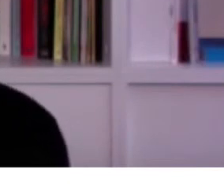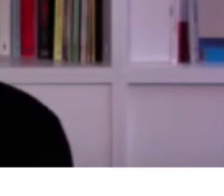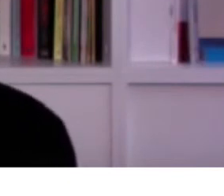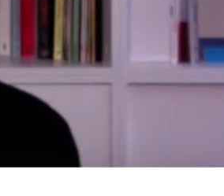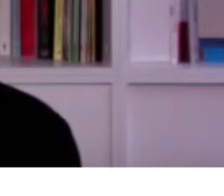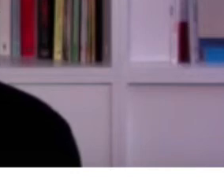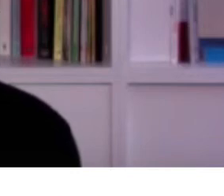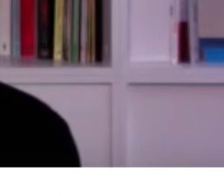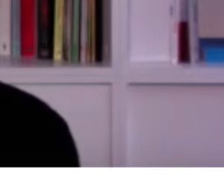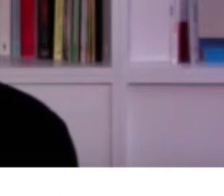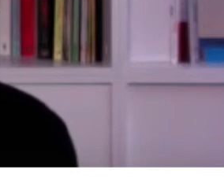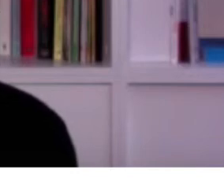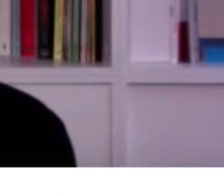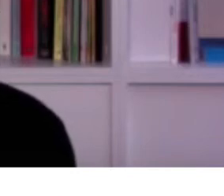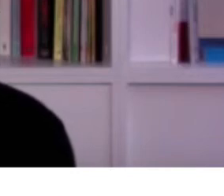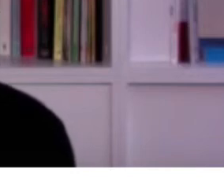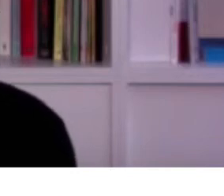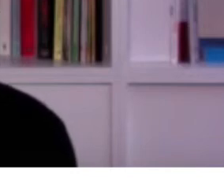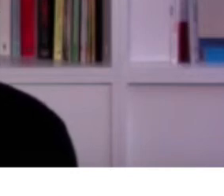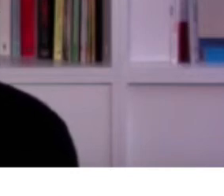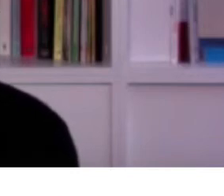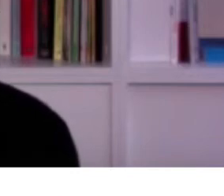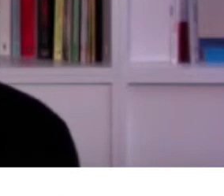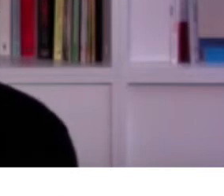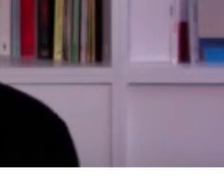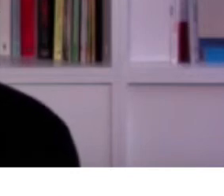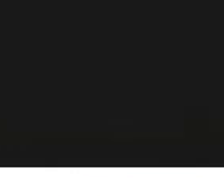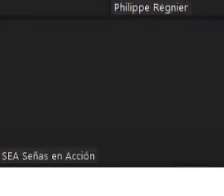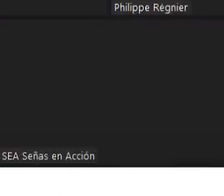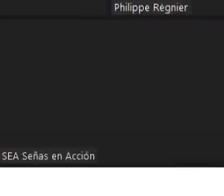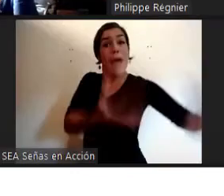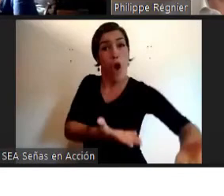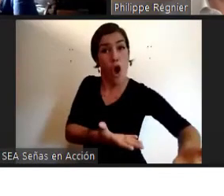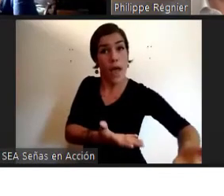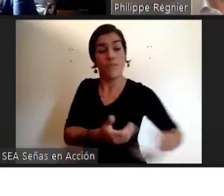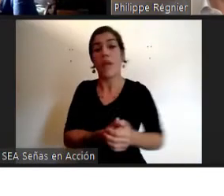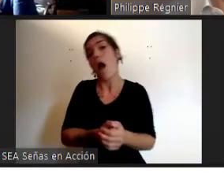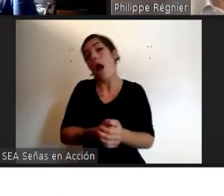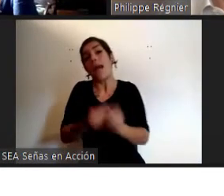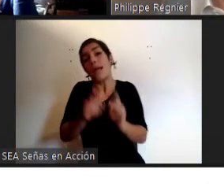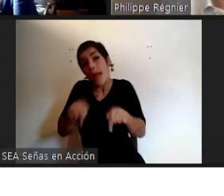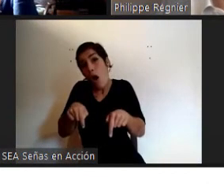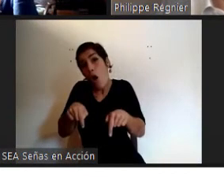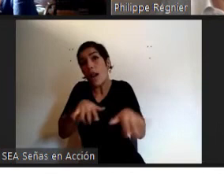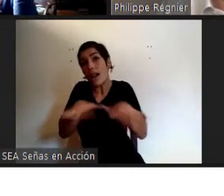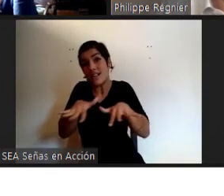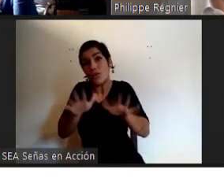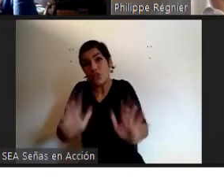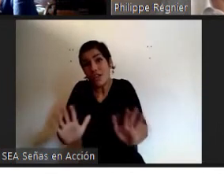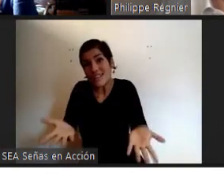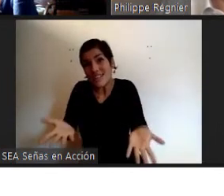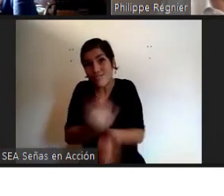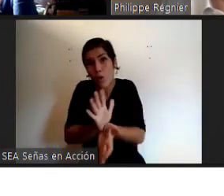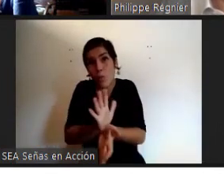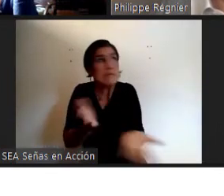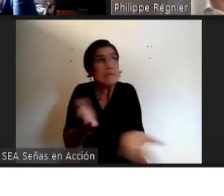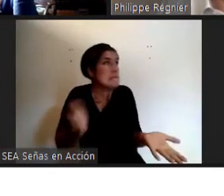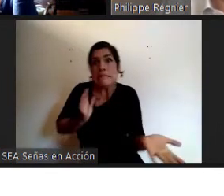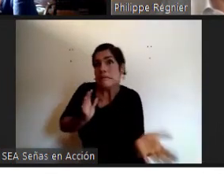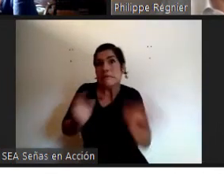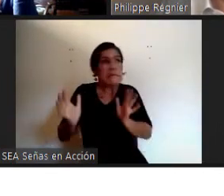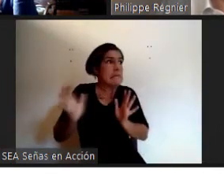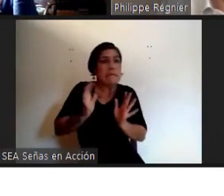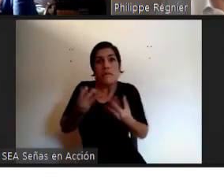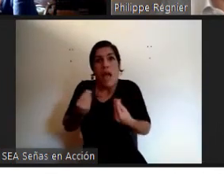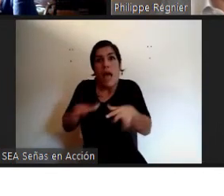a situation that would force us to get adapted, to adjust, though how strange